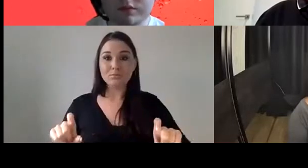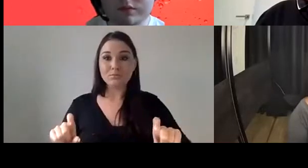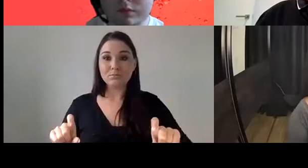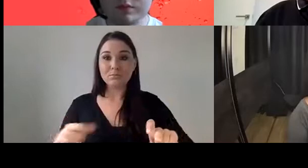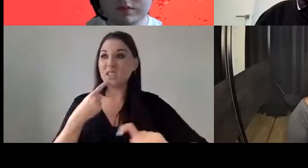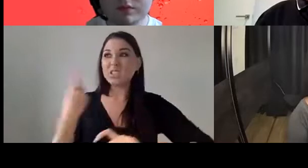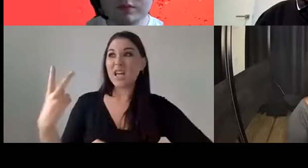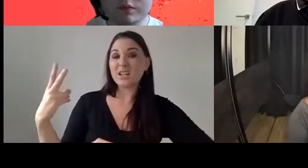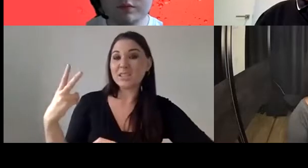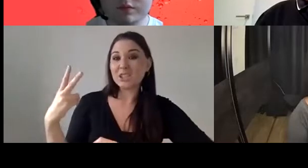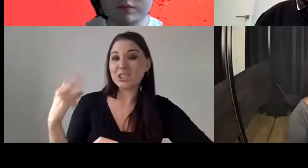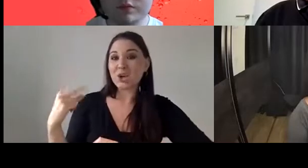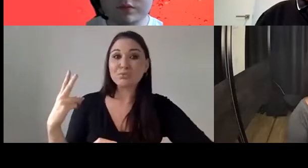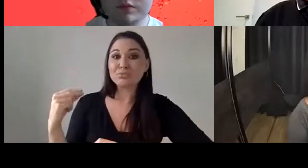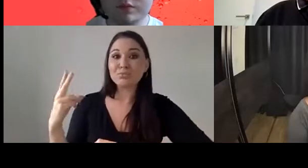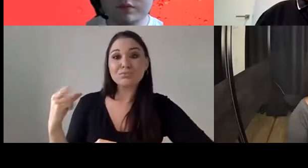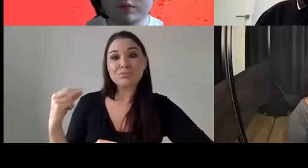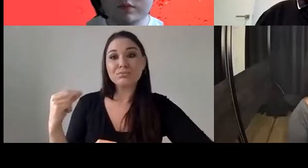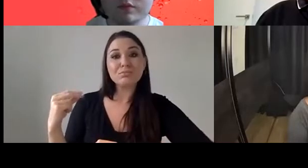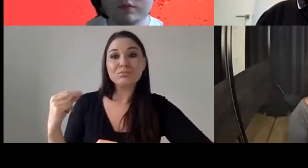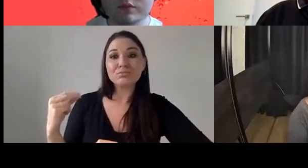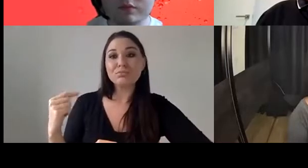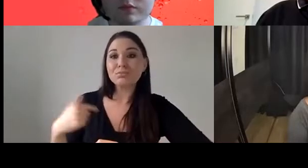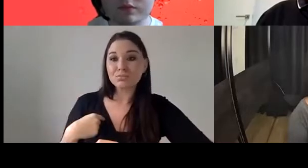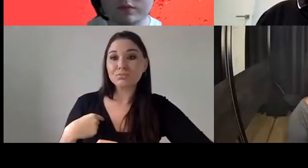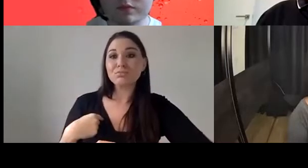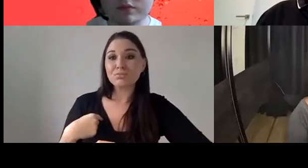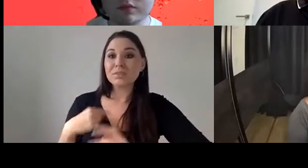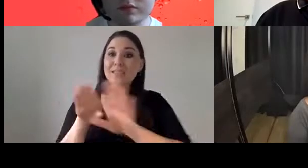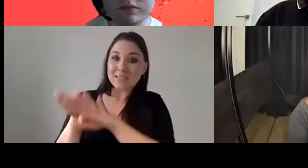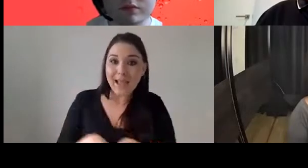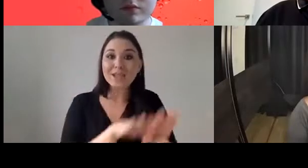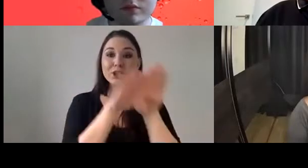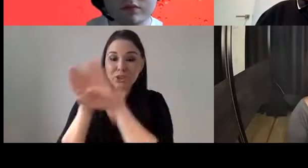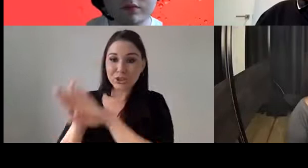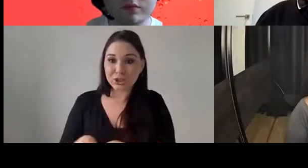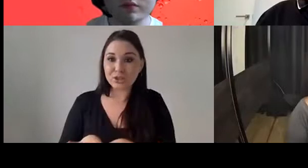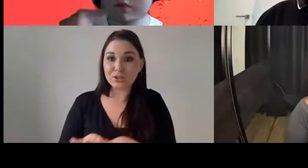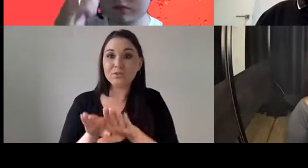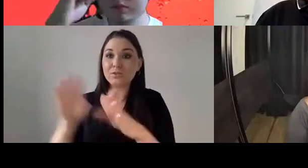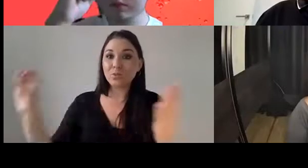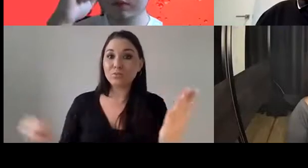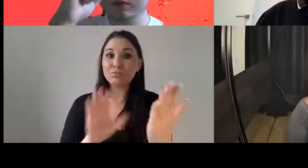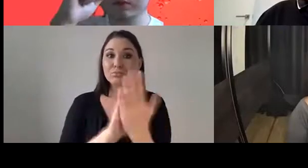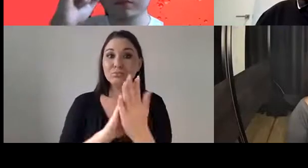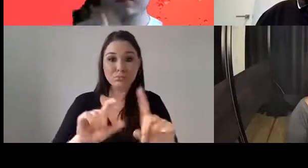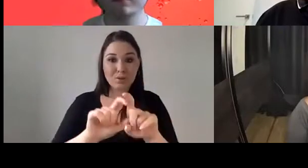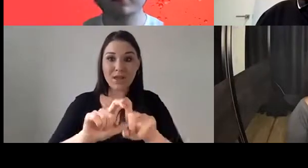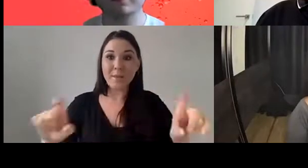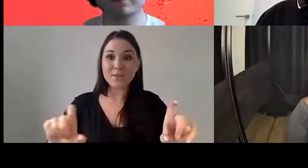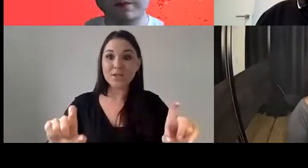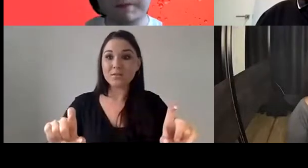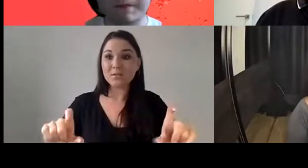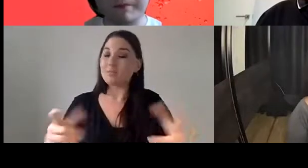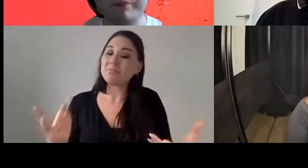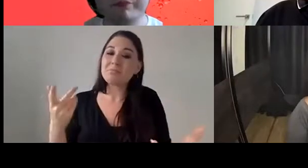no, there's a standard for putting captions towards the bottom of the screen and other things like this.